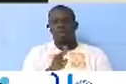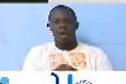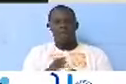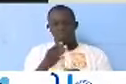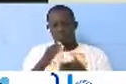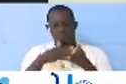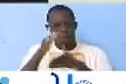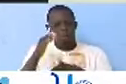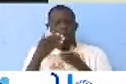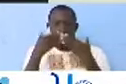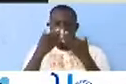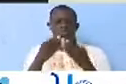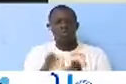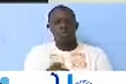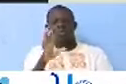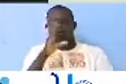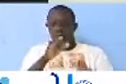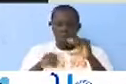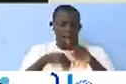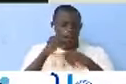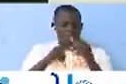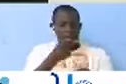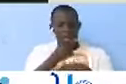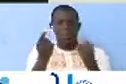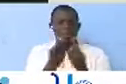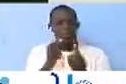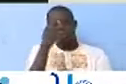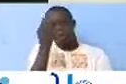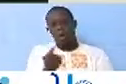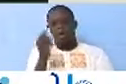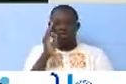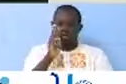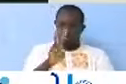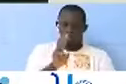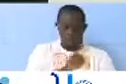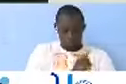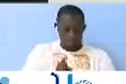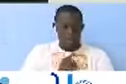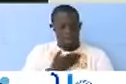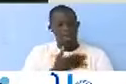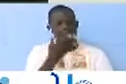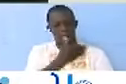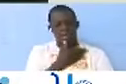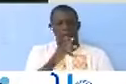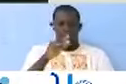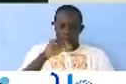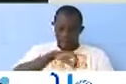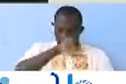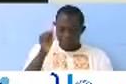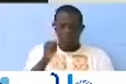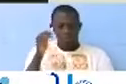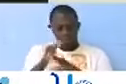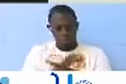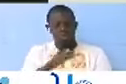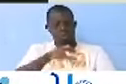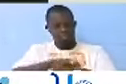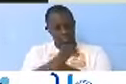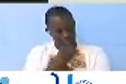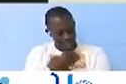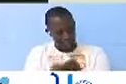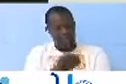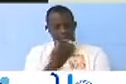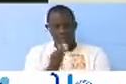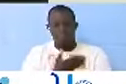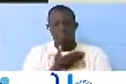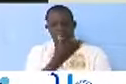much details concerning them, but just the fact that you actually saw them there and they were detained at some point. Yeah, for Janko, what I mean, I